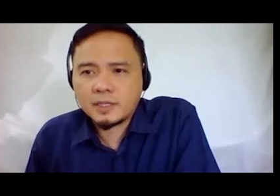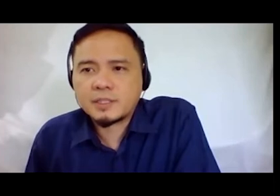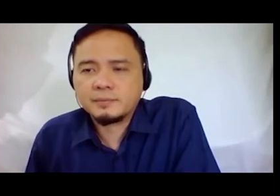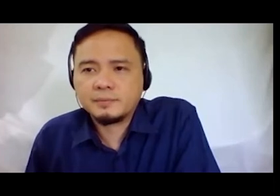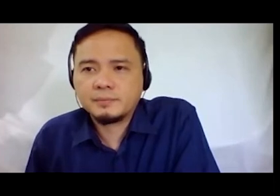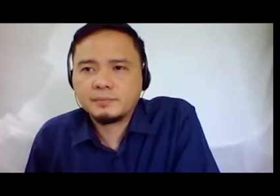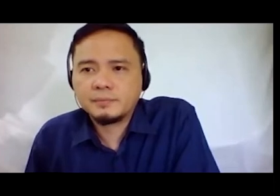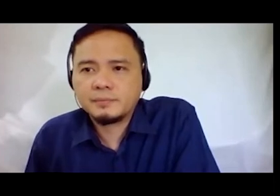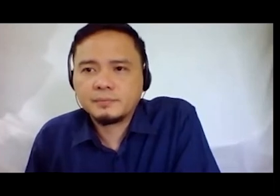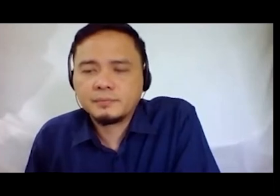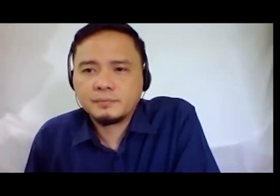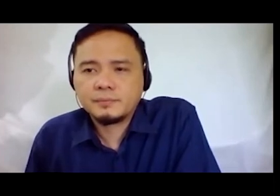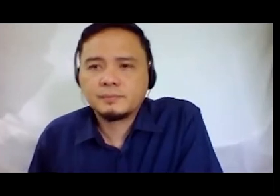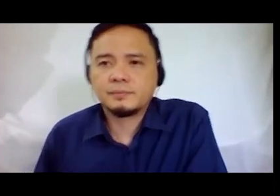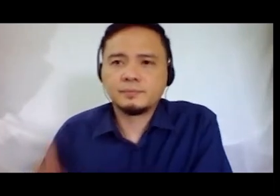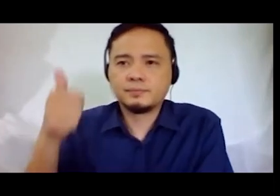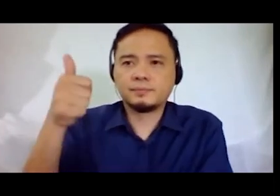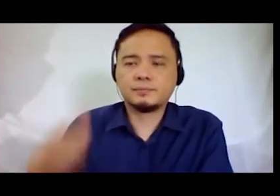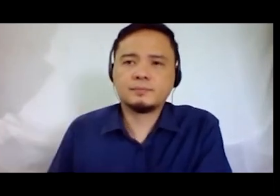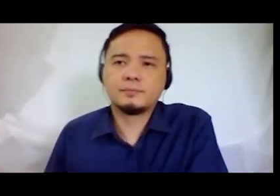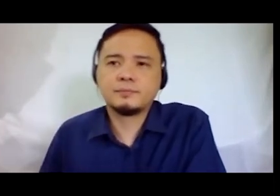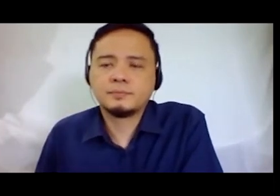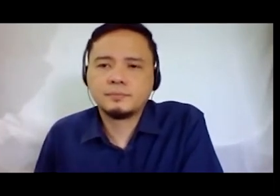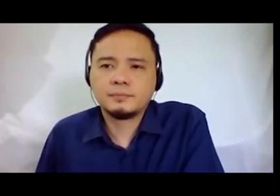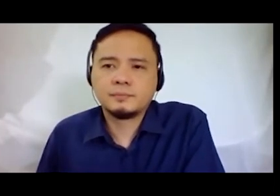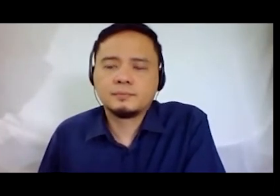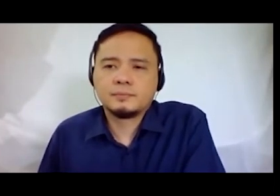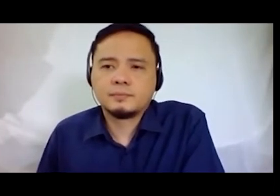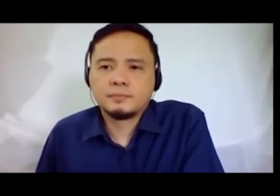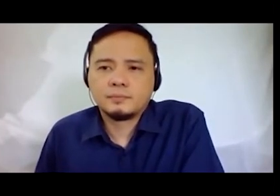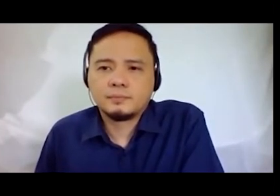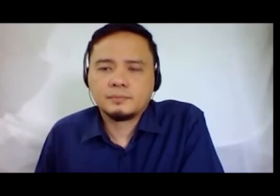Okay, sir. Okay. All right, good.